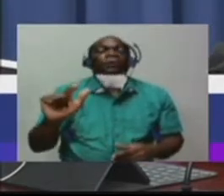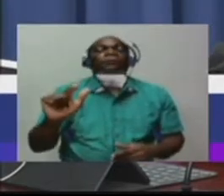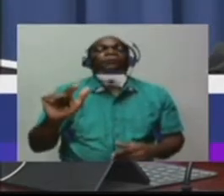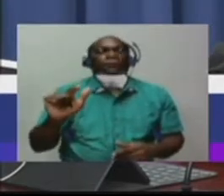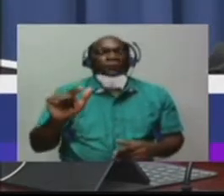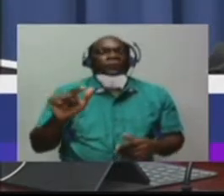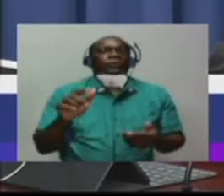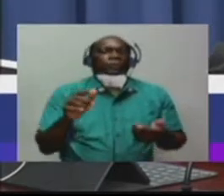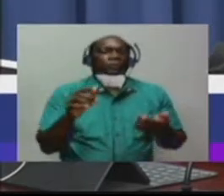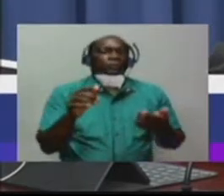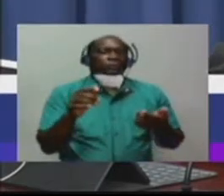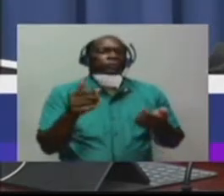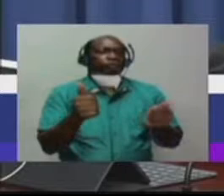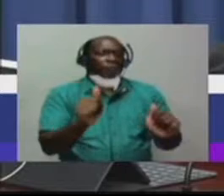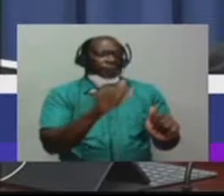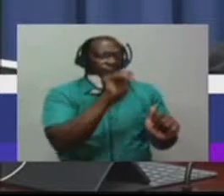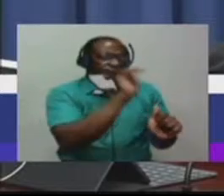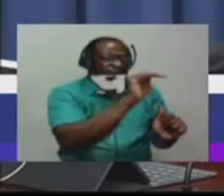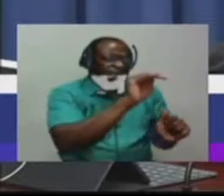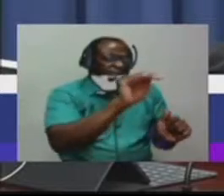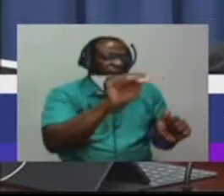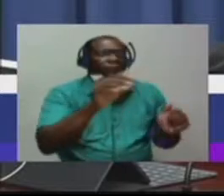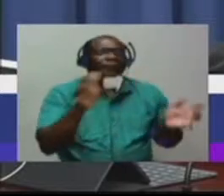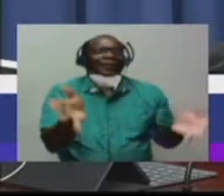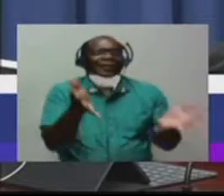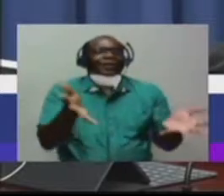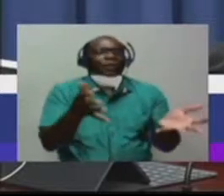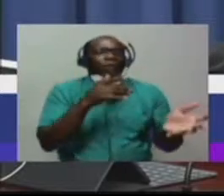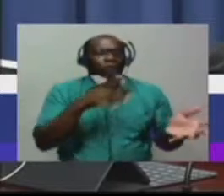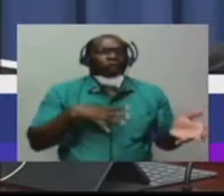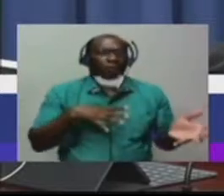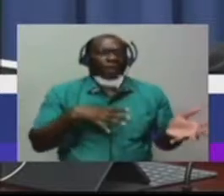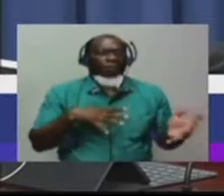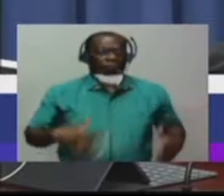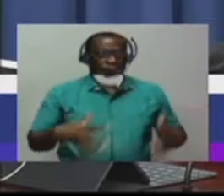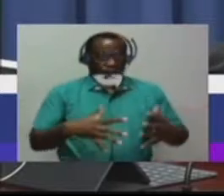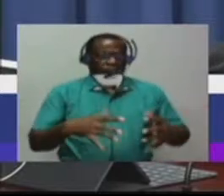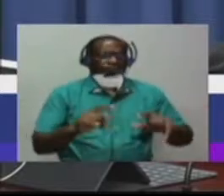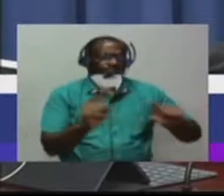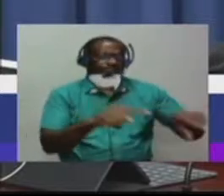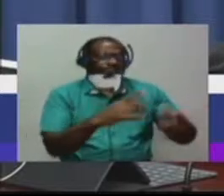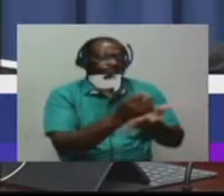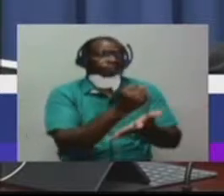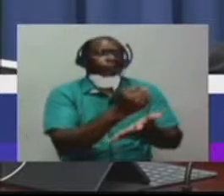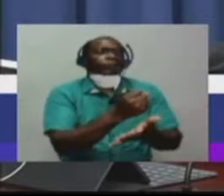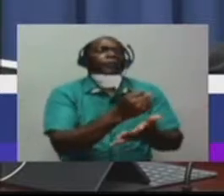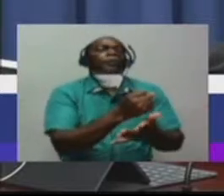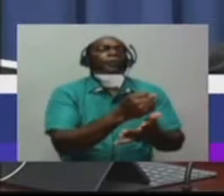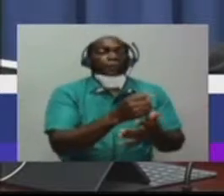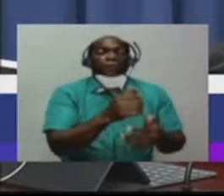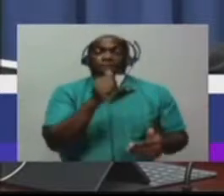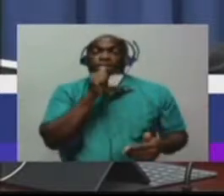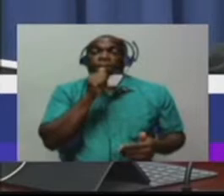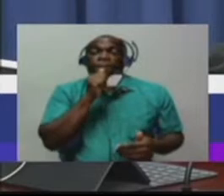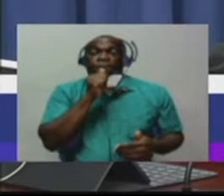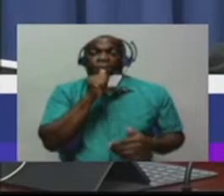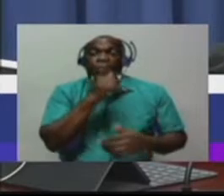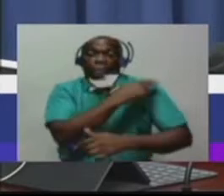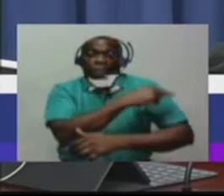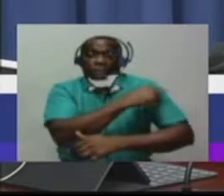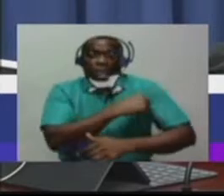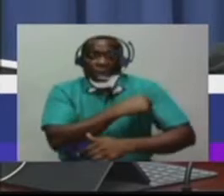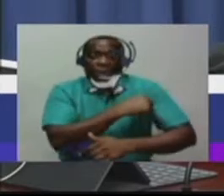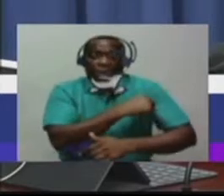by the private sector. Dr. Surgising is already working closely with all the private